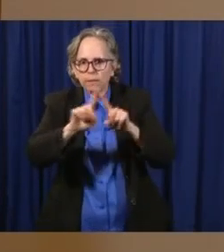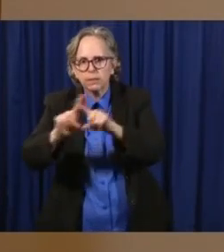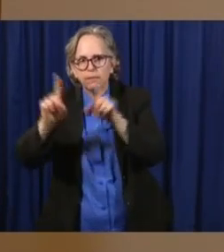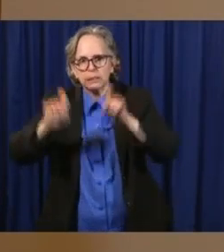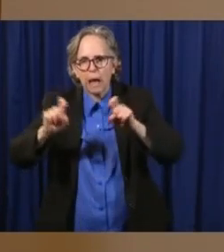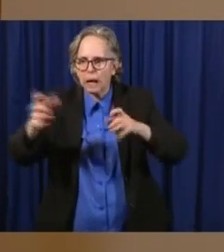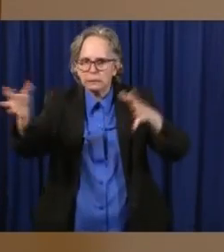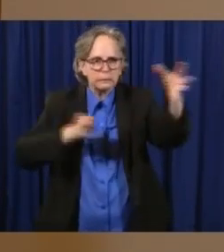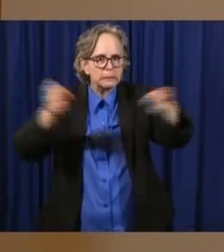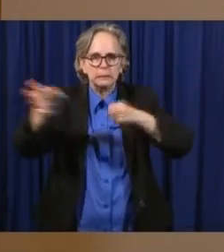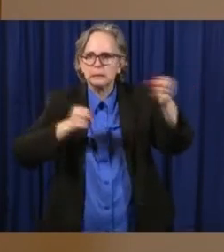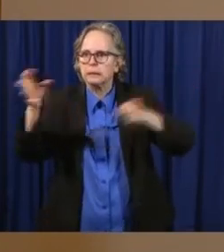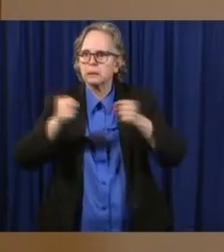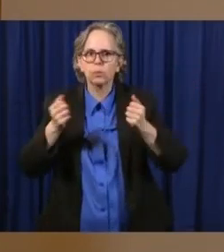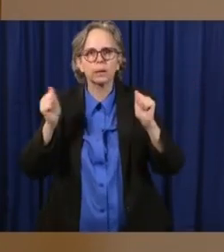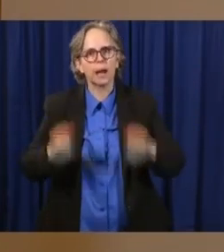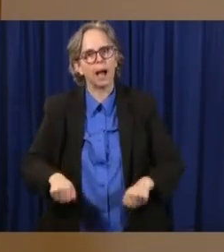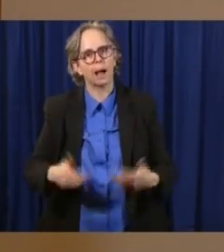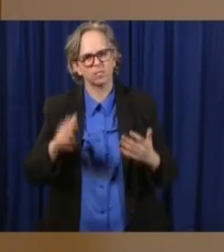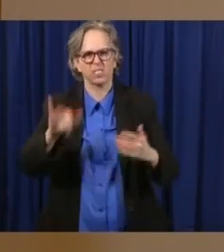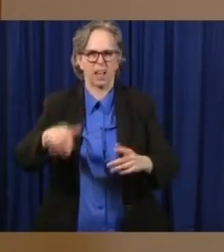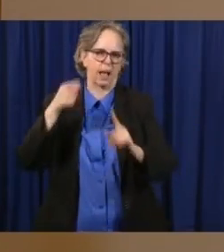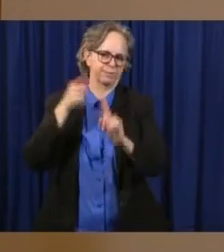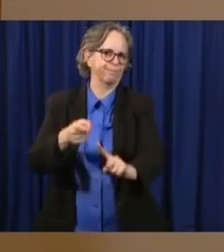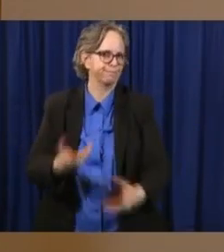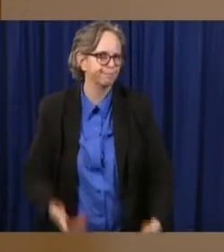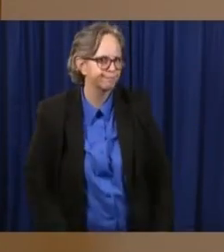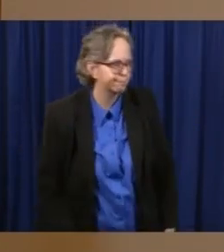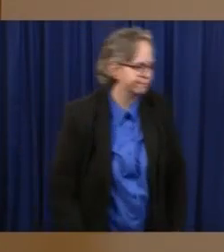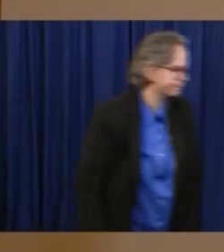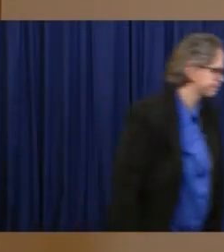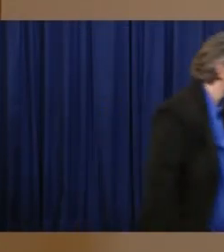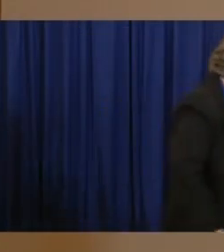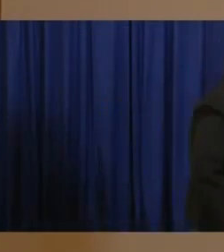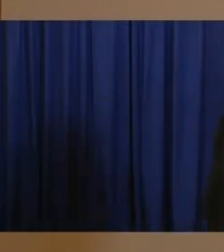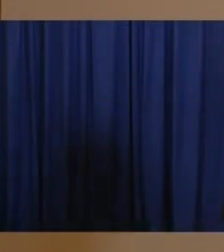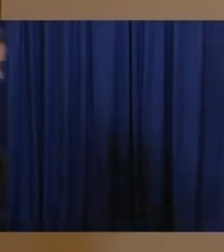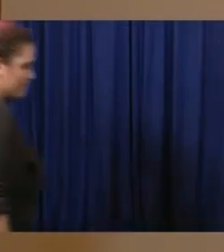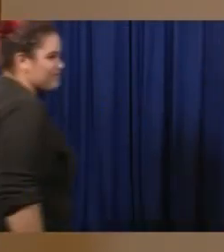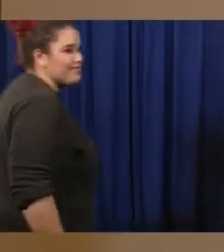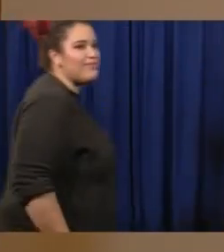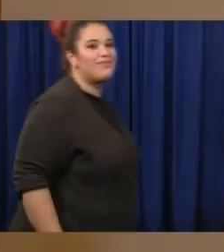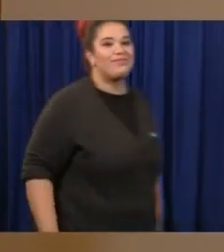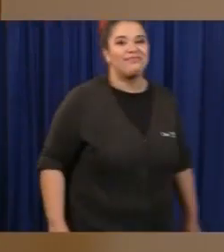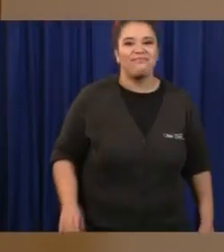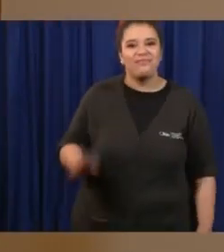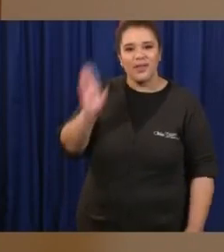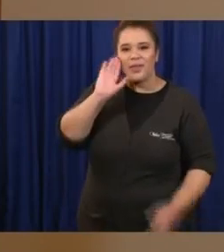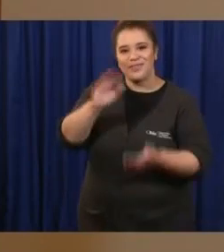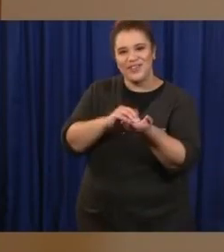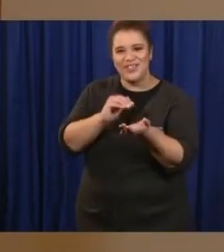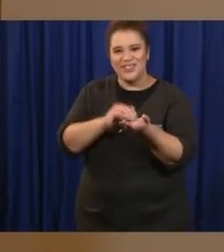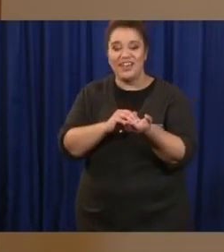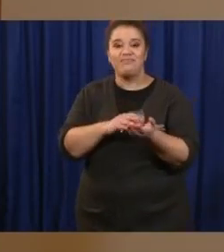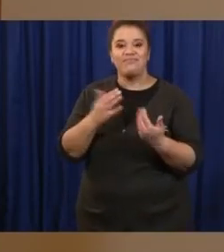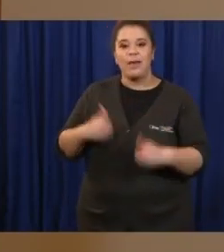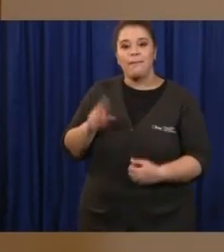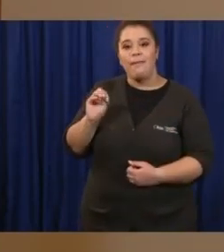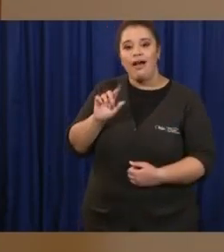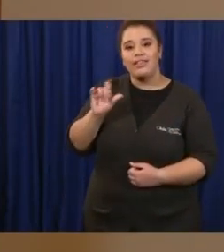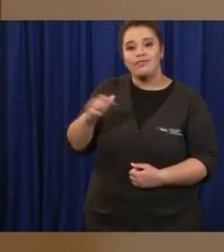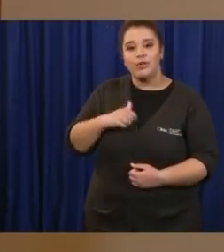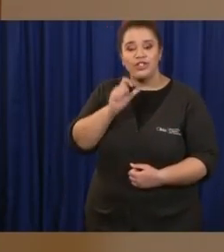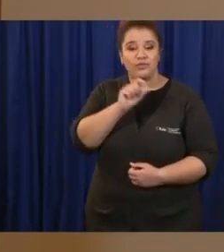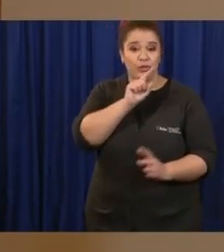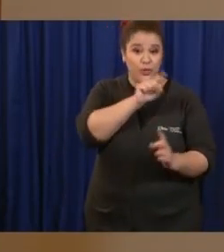can. Hi, Dr. Acton. This is Molly Martinez with Spectrum News. My question is both for you and for the governor.